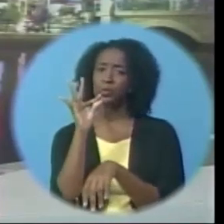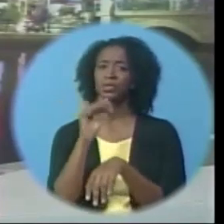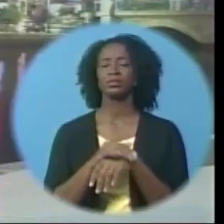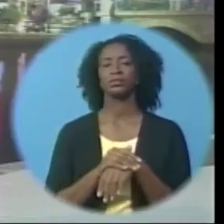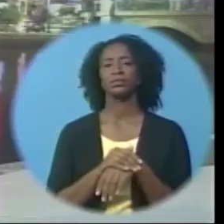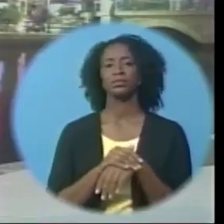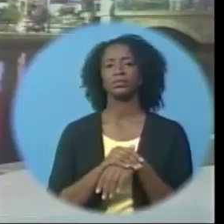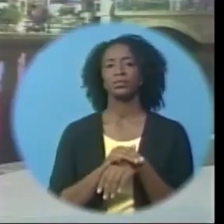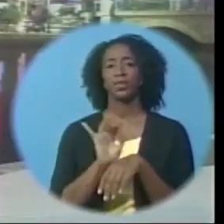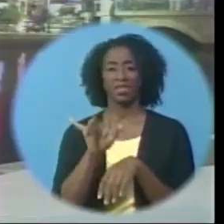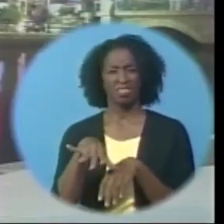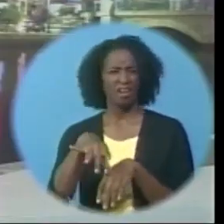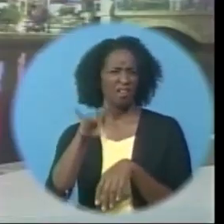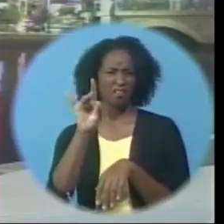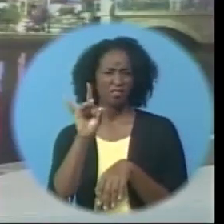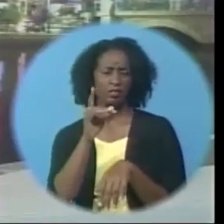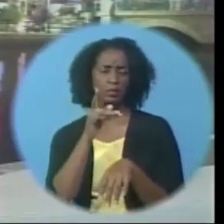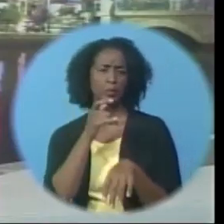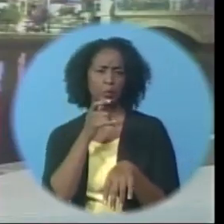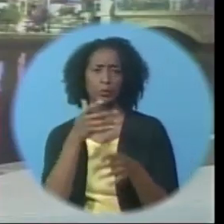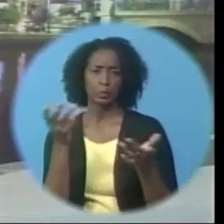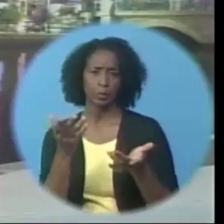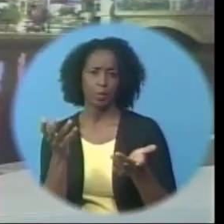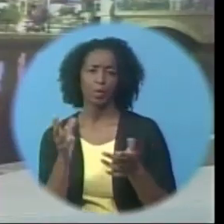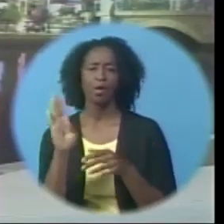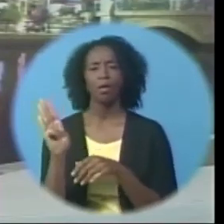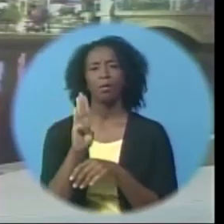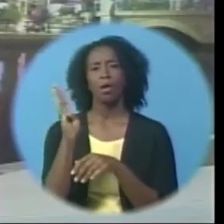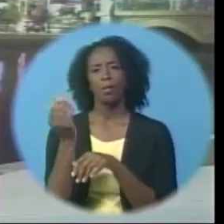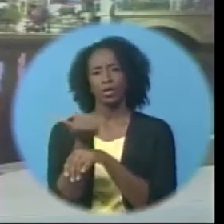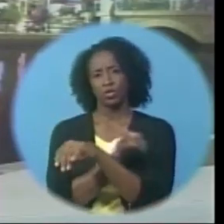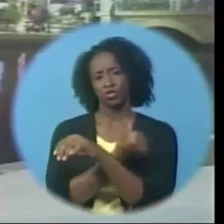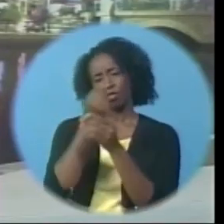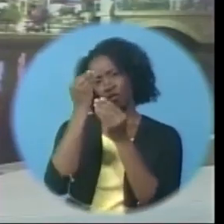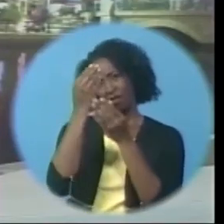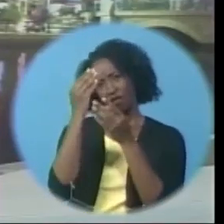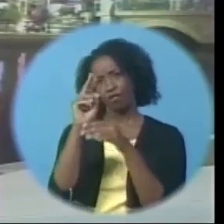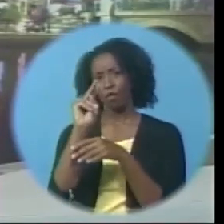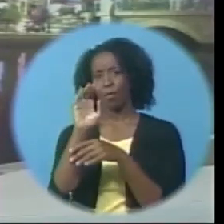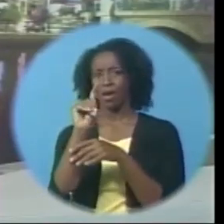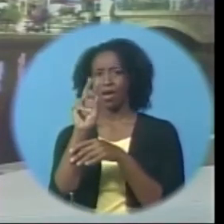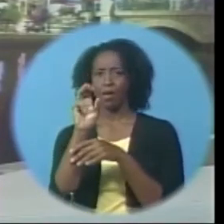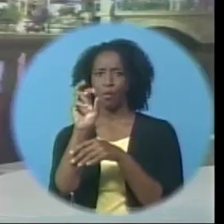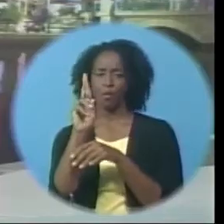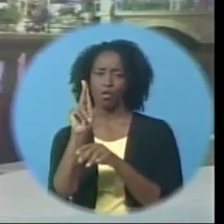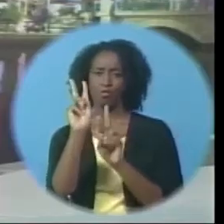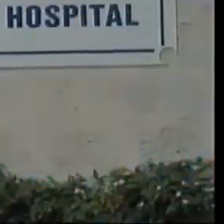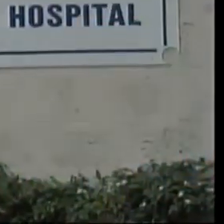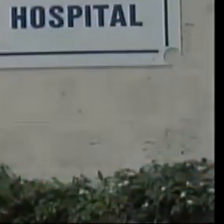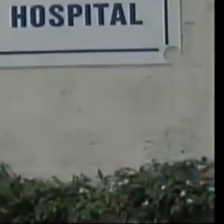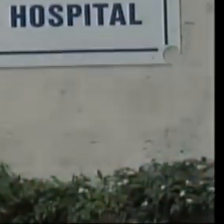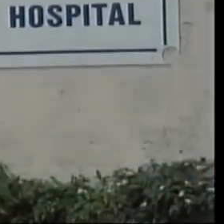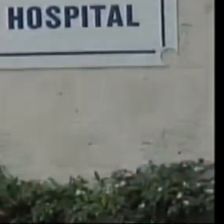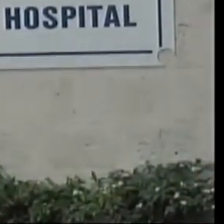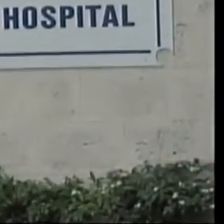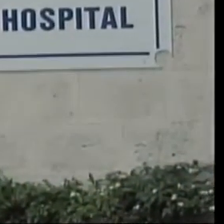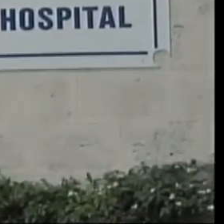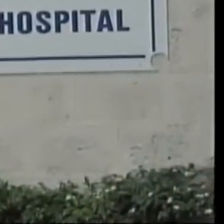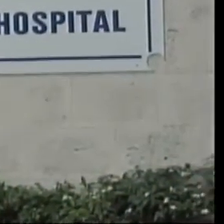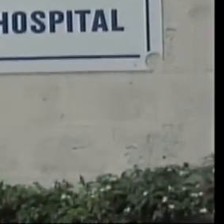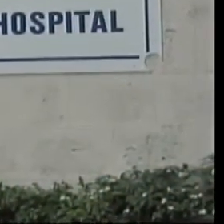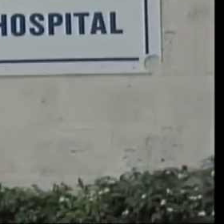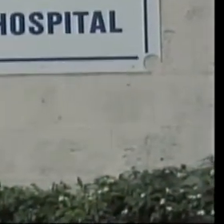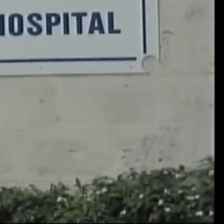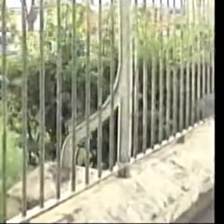of the findings of the just-released 2015 Barbados Drug Information Network report. The increase in polysubstance